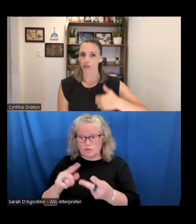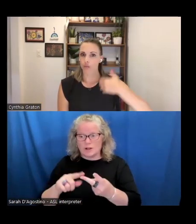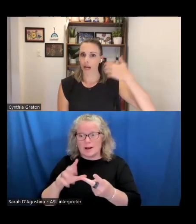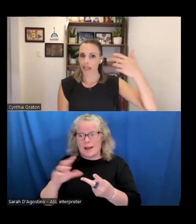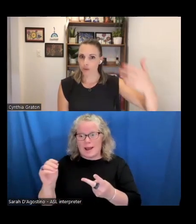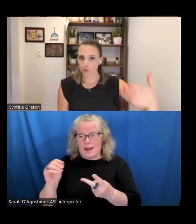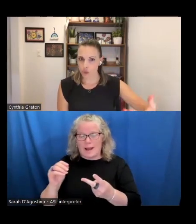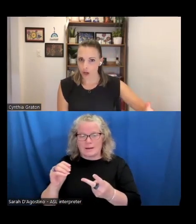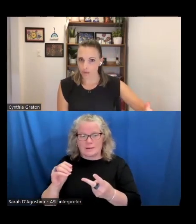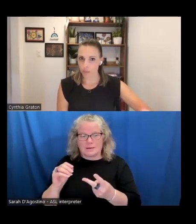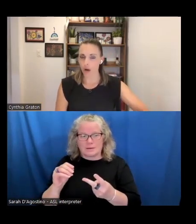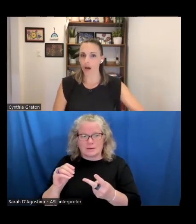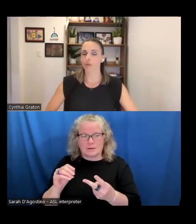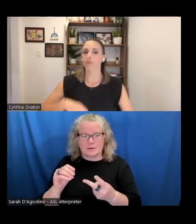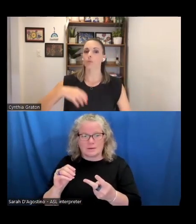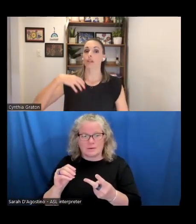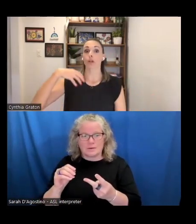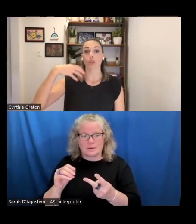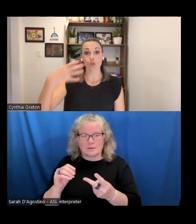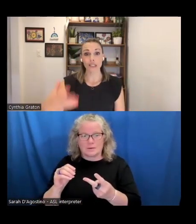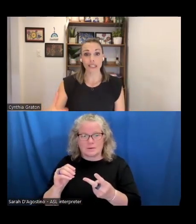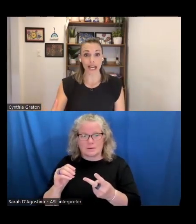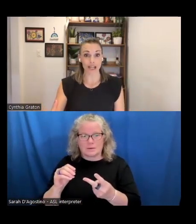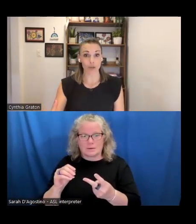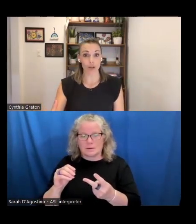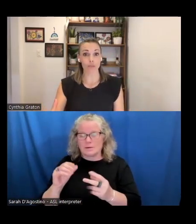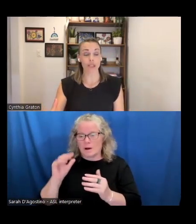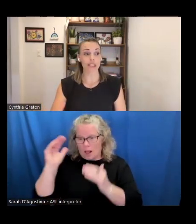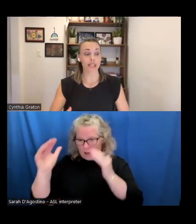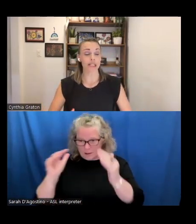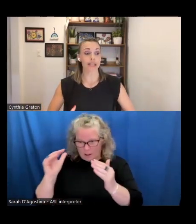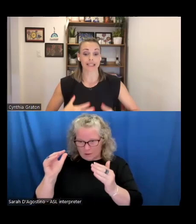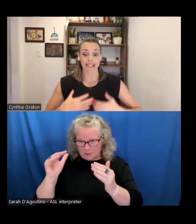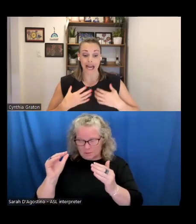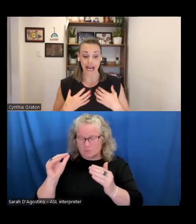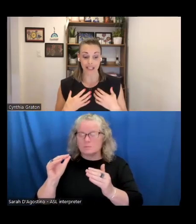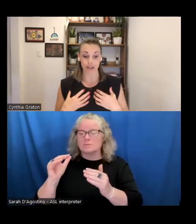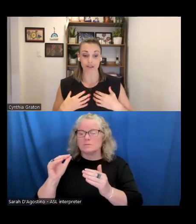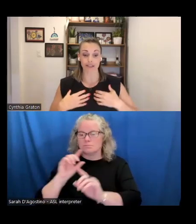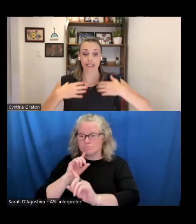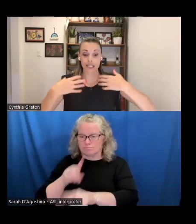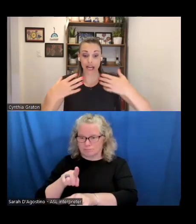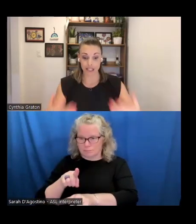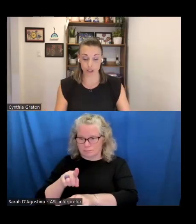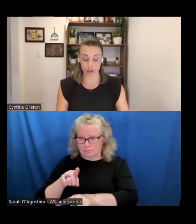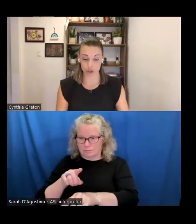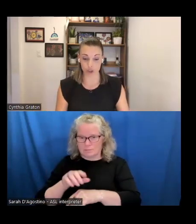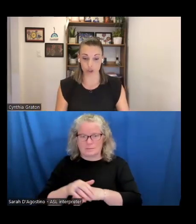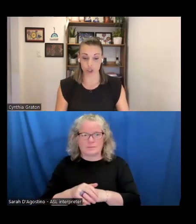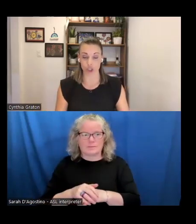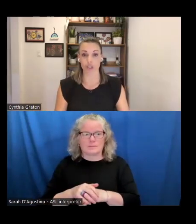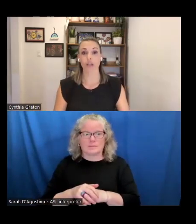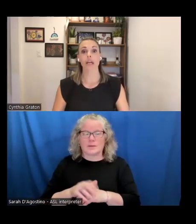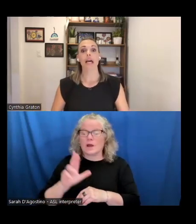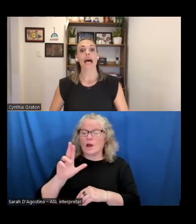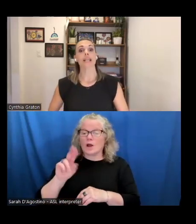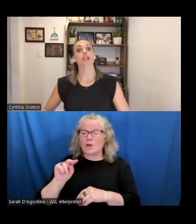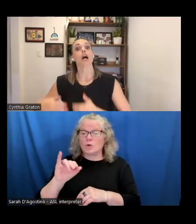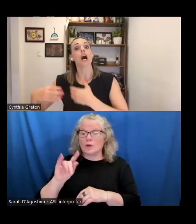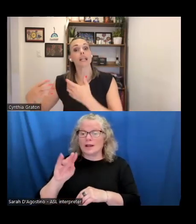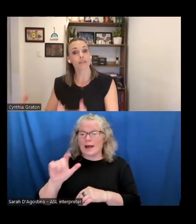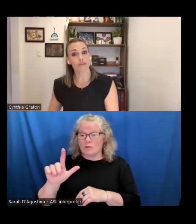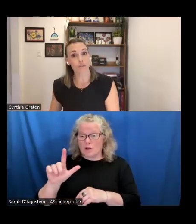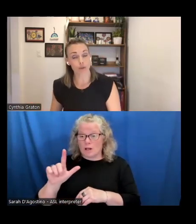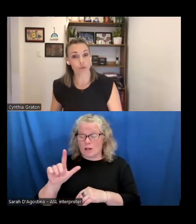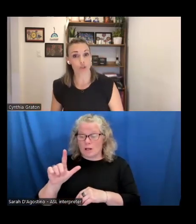you are trying to solve a problem with a unilateral, meaning that the adult decides on the solution, and